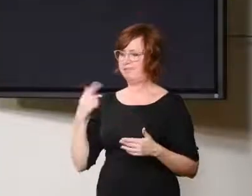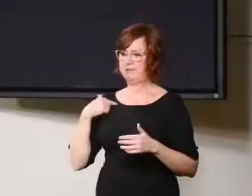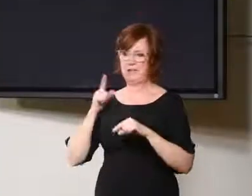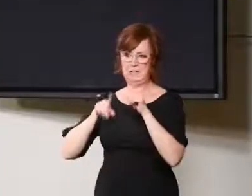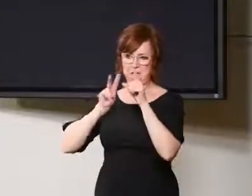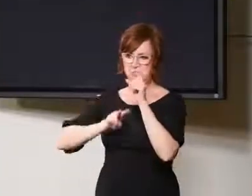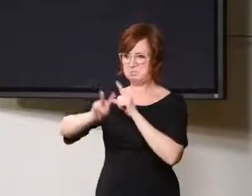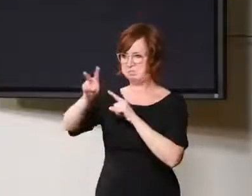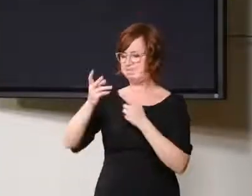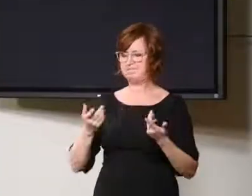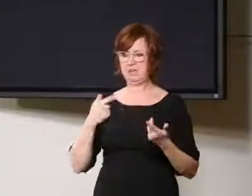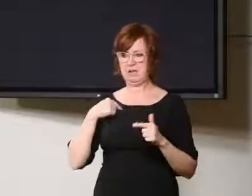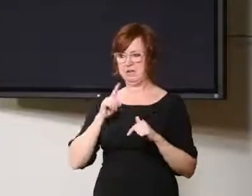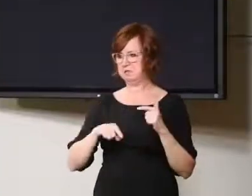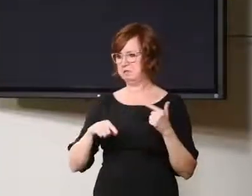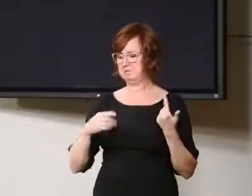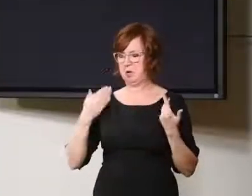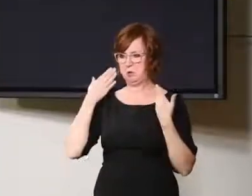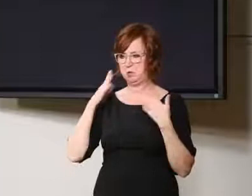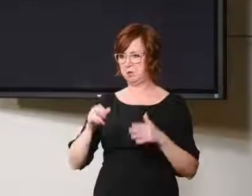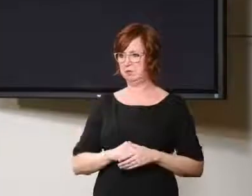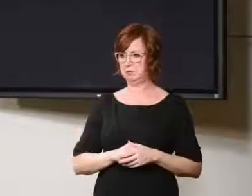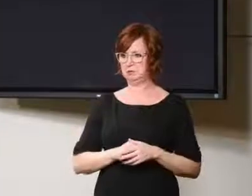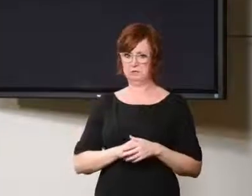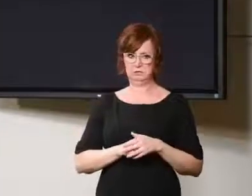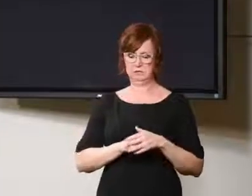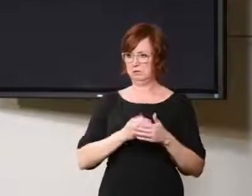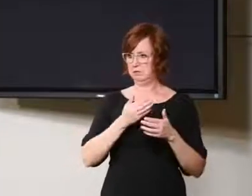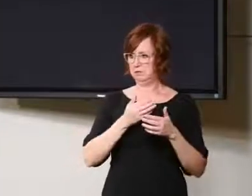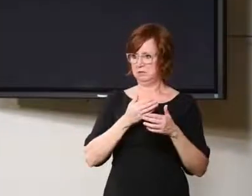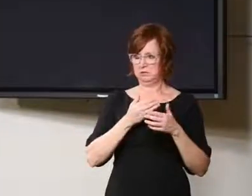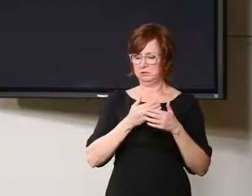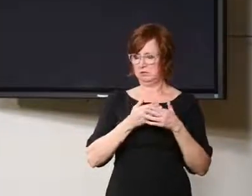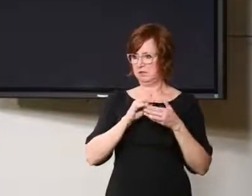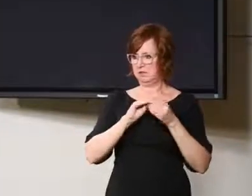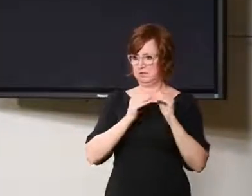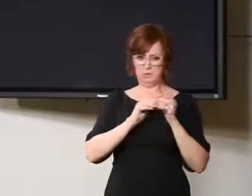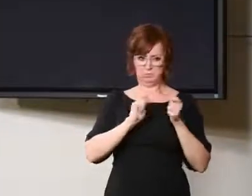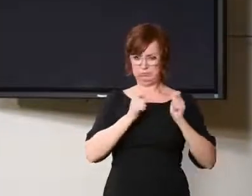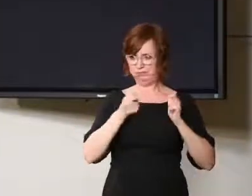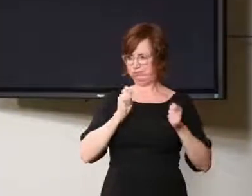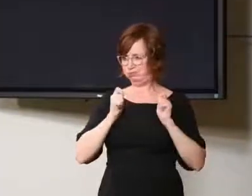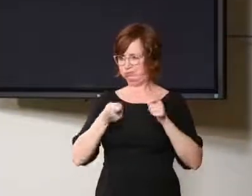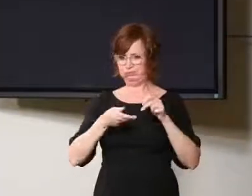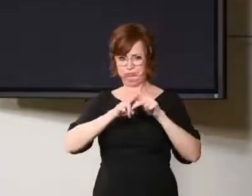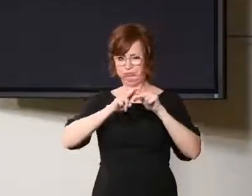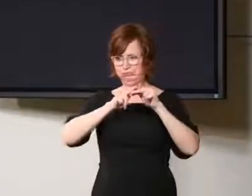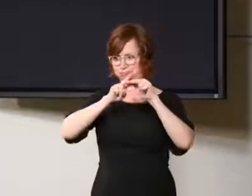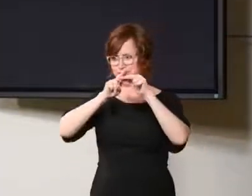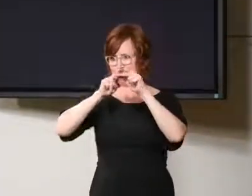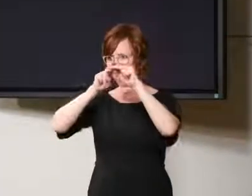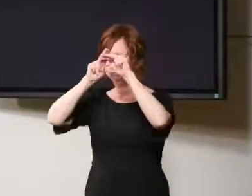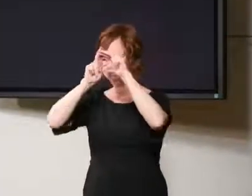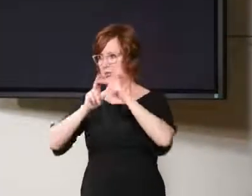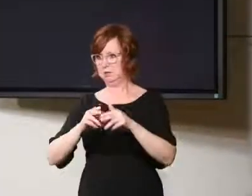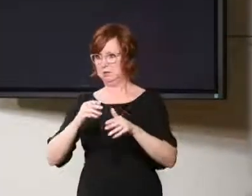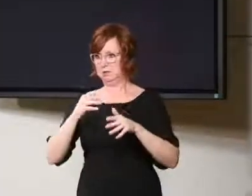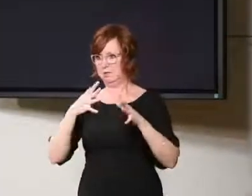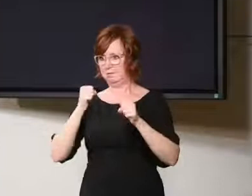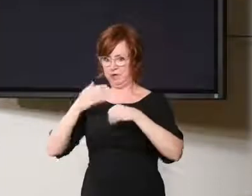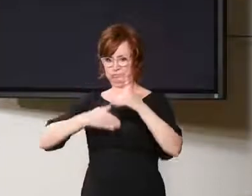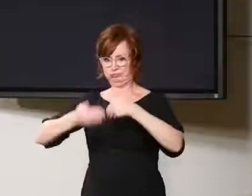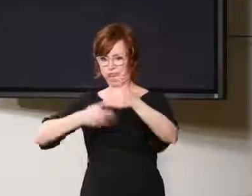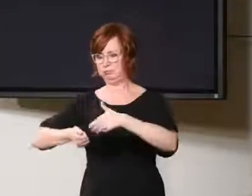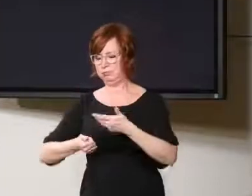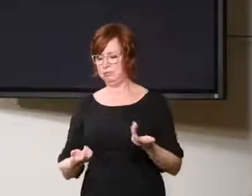restrictions. Things are moving very rapidly, have been moving very rapidly for some time now. So I